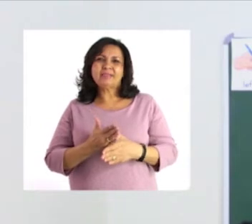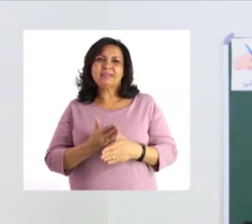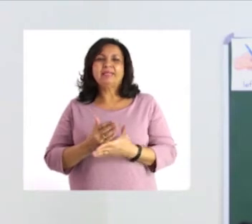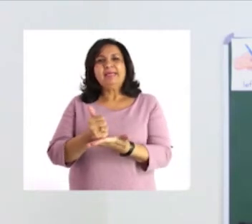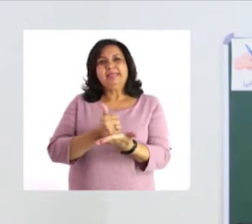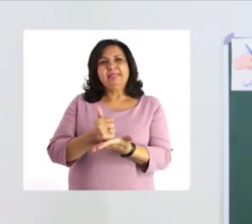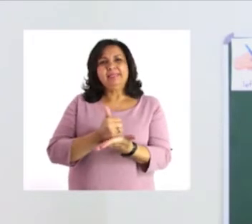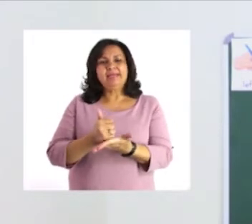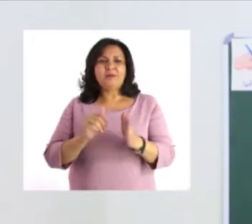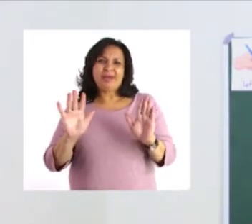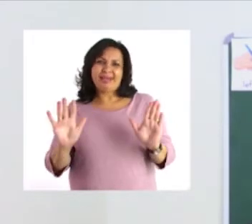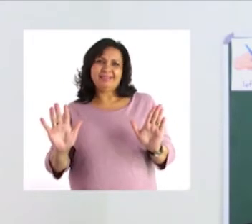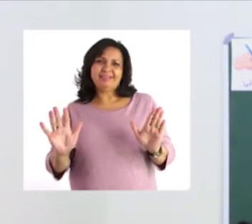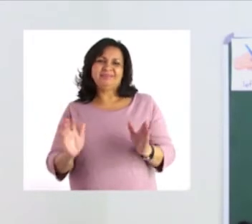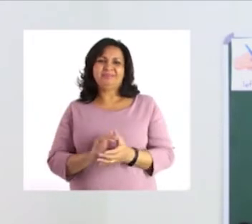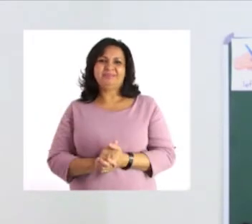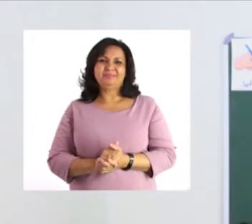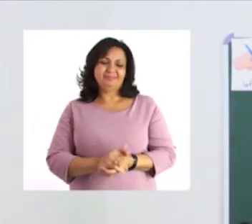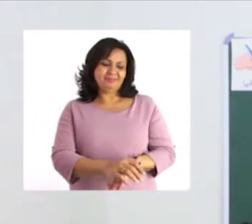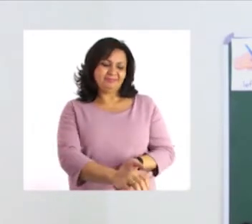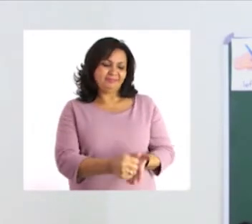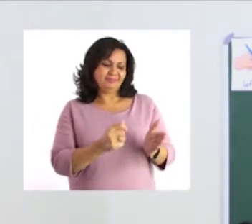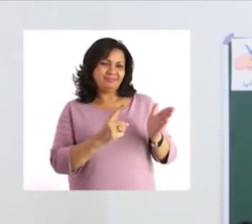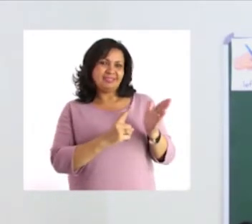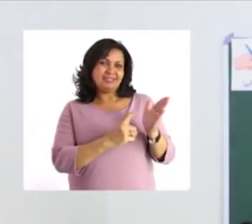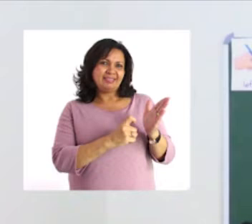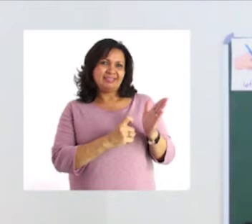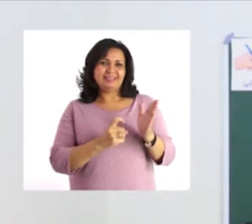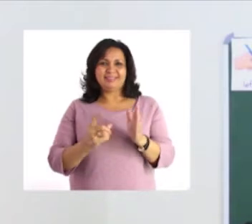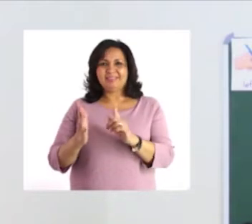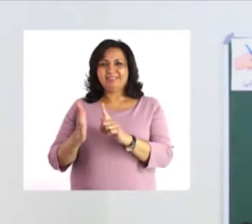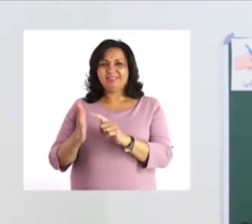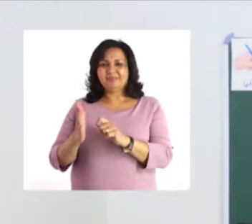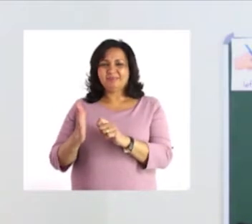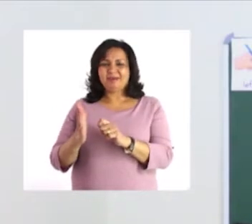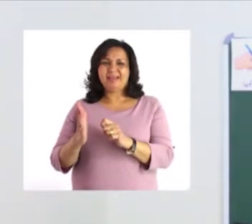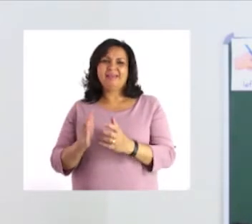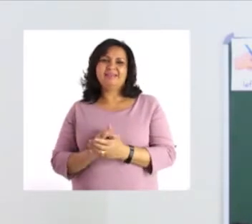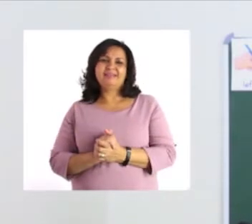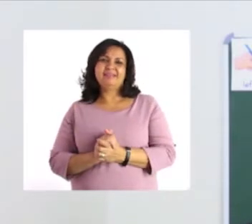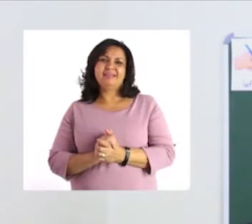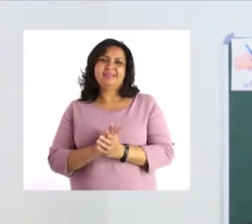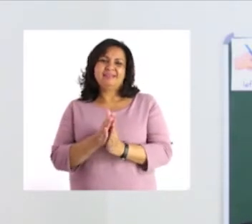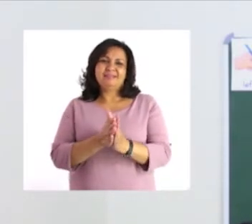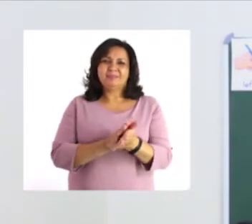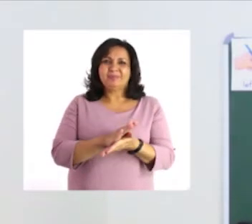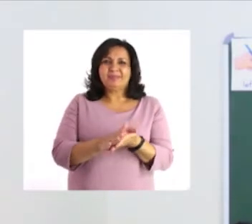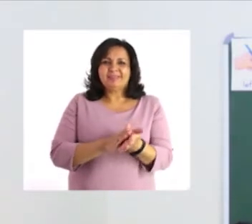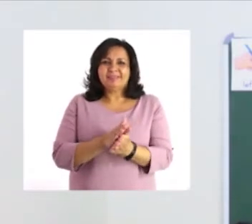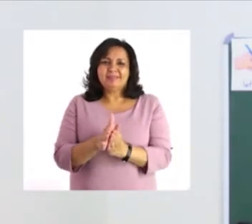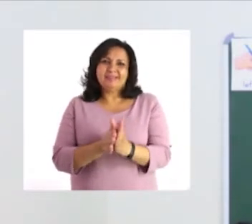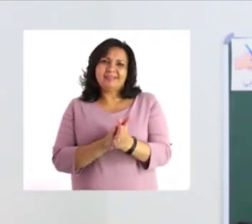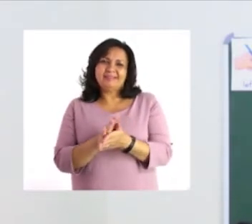let's sanitize our hands. We spray the sanitizer on our hands and we rub our